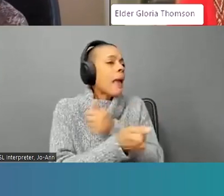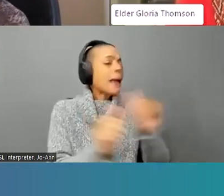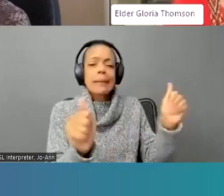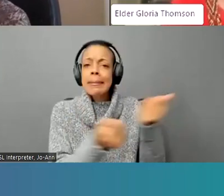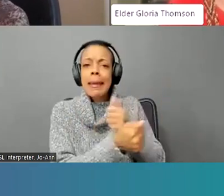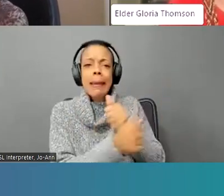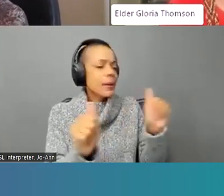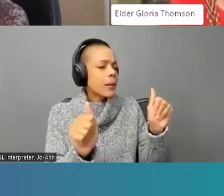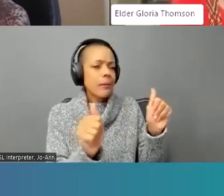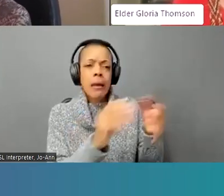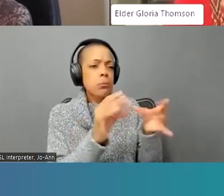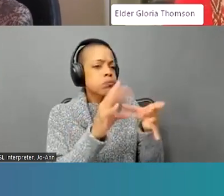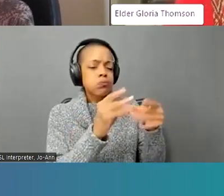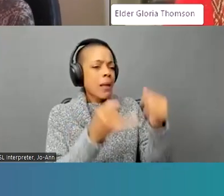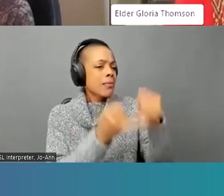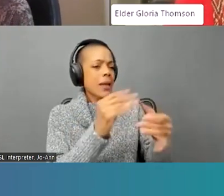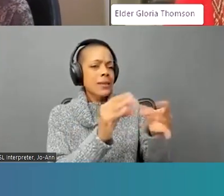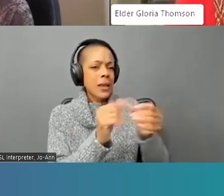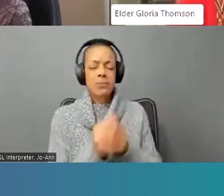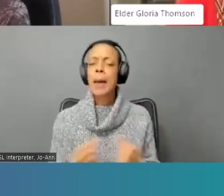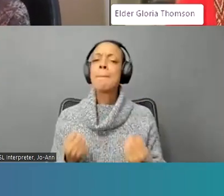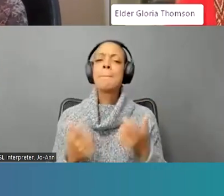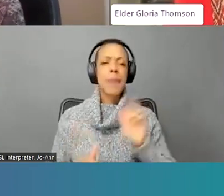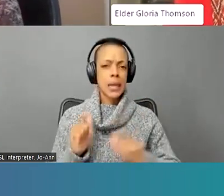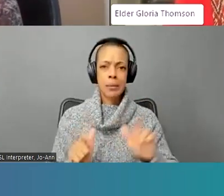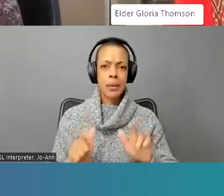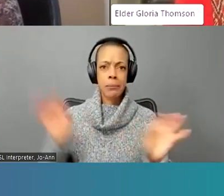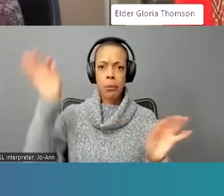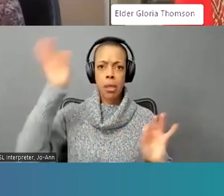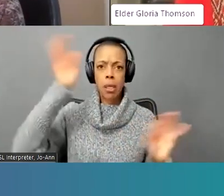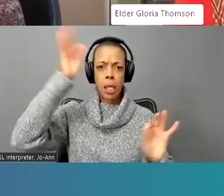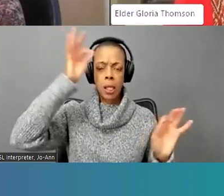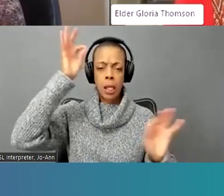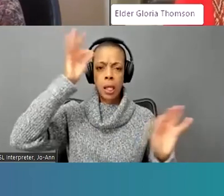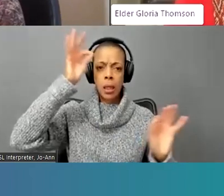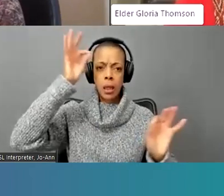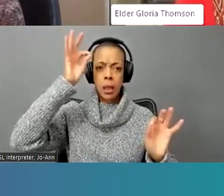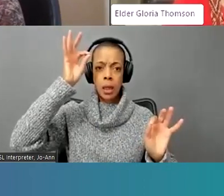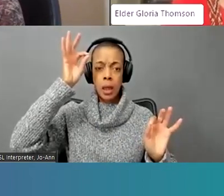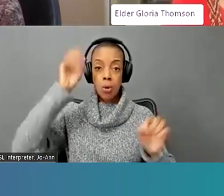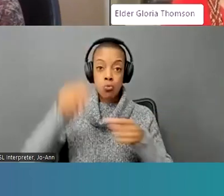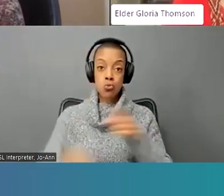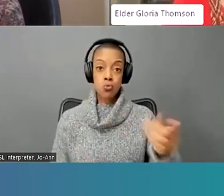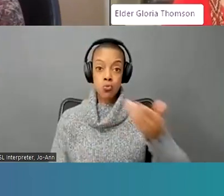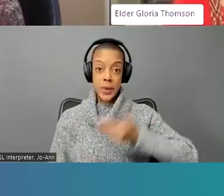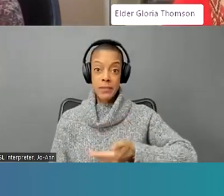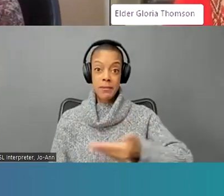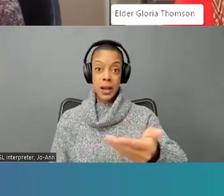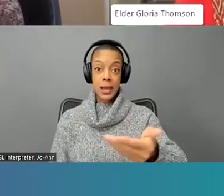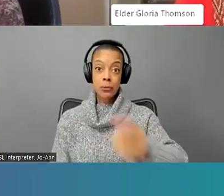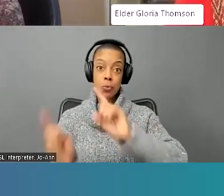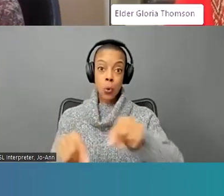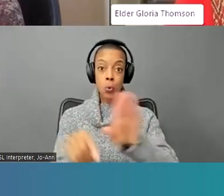think, many people don't realize that when we're invited to attend a meeting